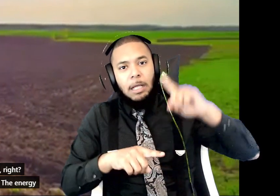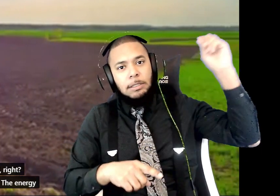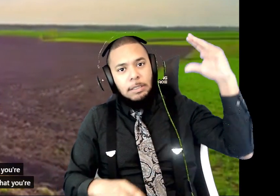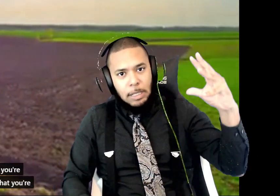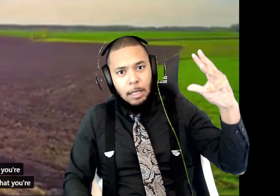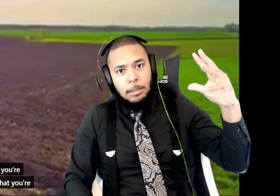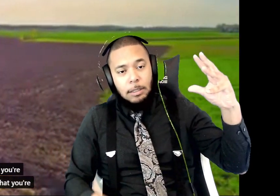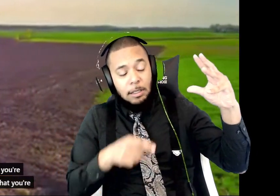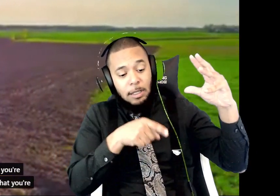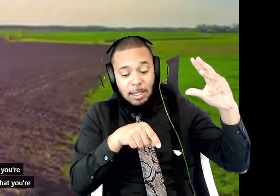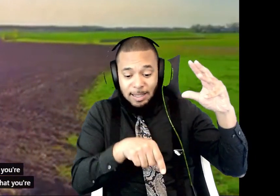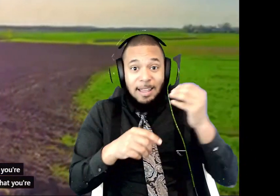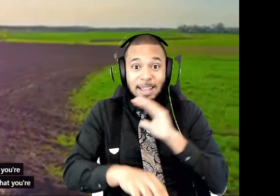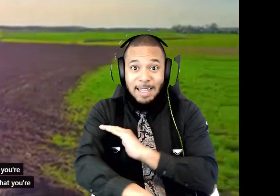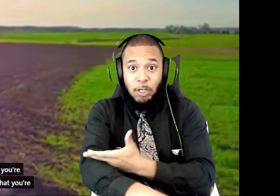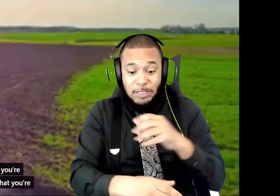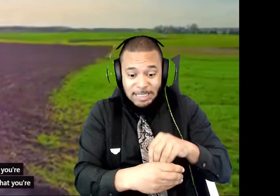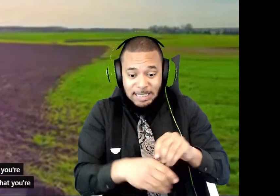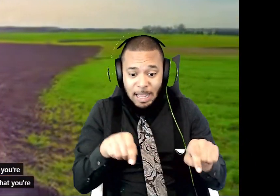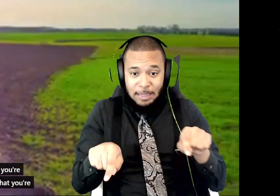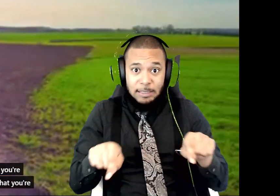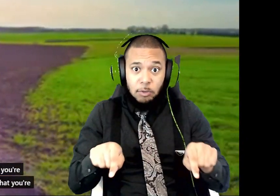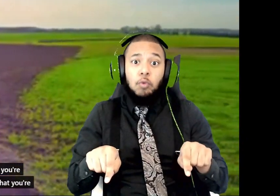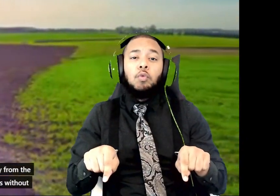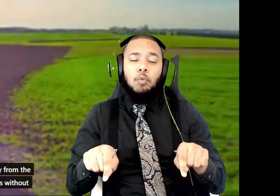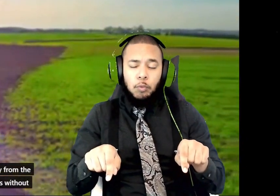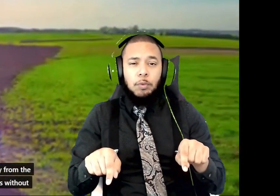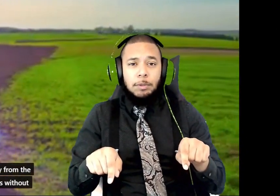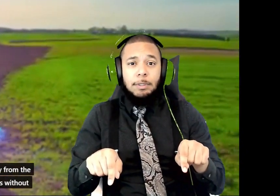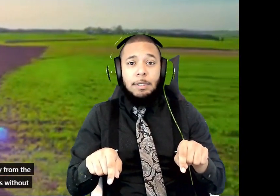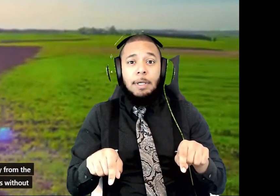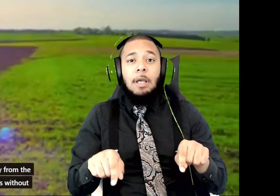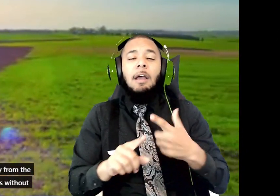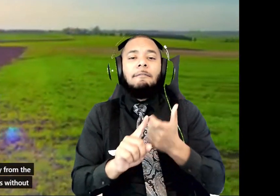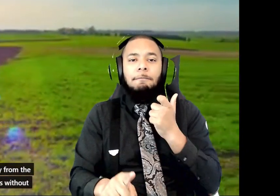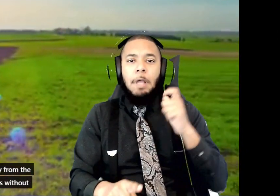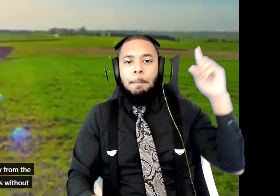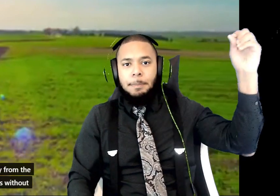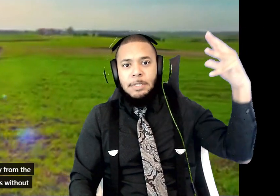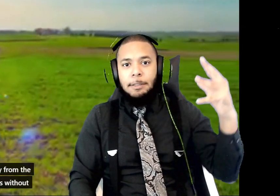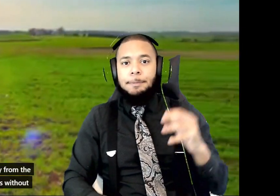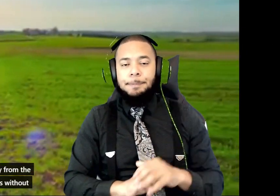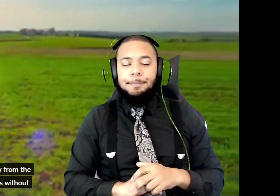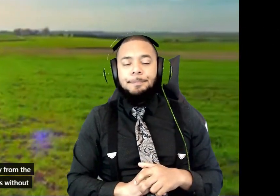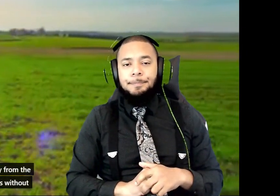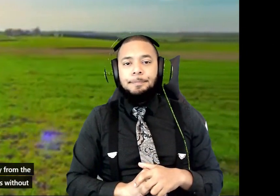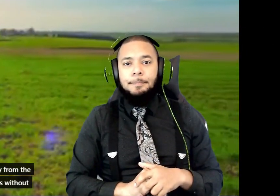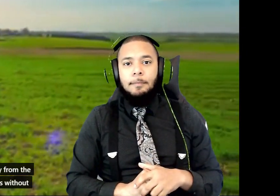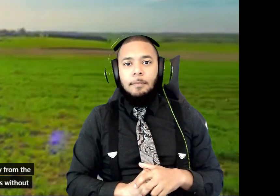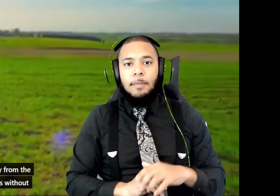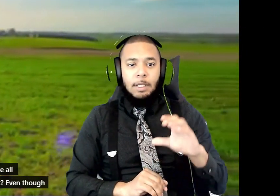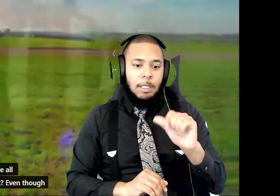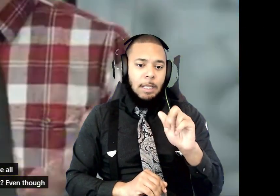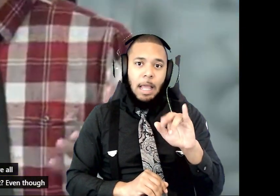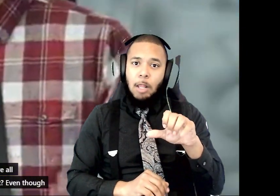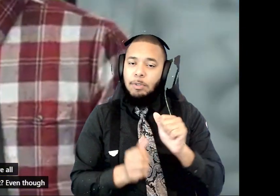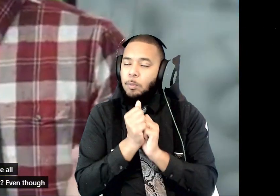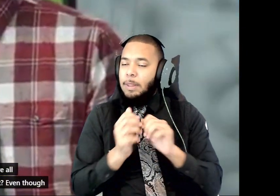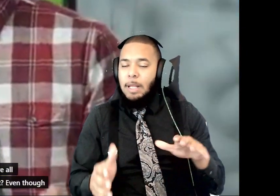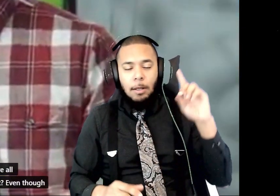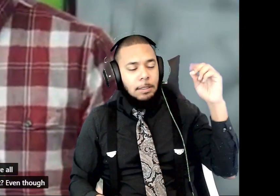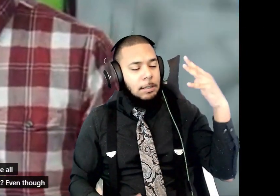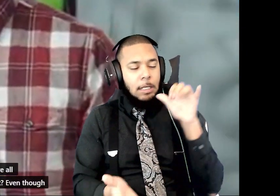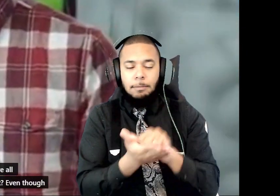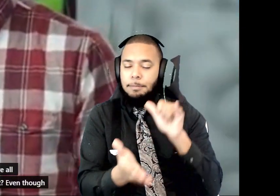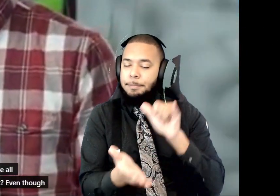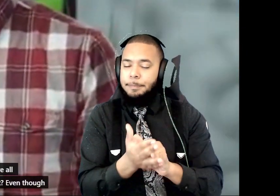The energy that is in that food that you are eating, that is in that pop that you are drinking, that came directly from the sun. You can't have calories without it. So in a